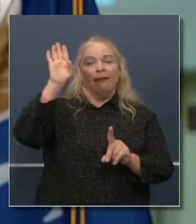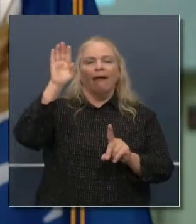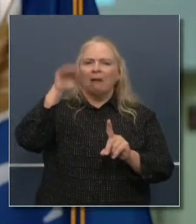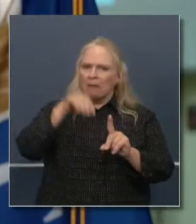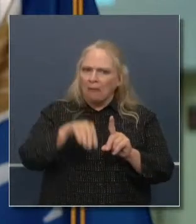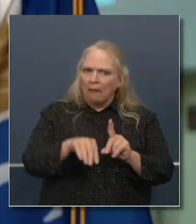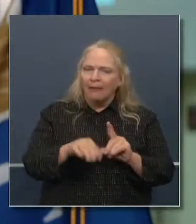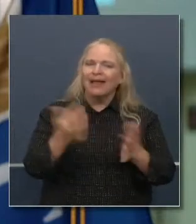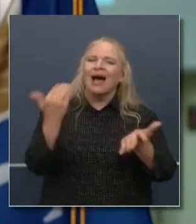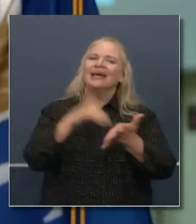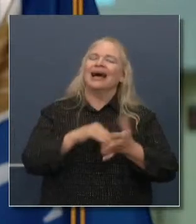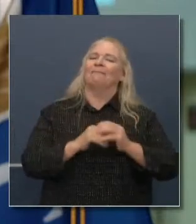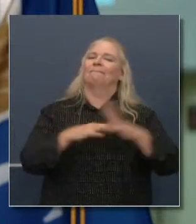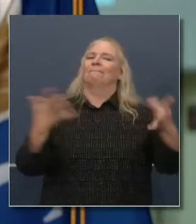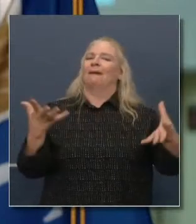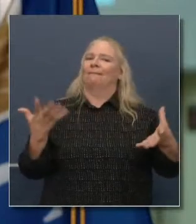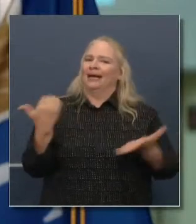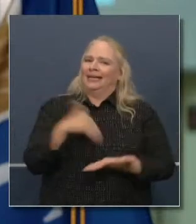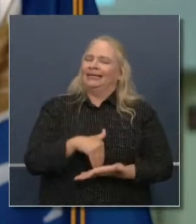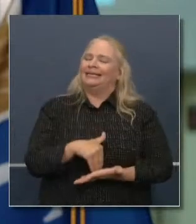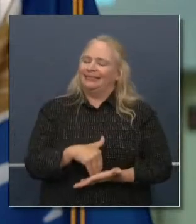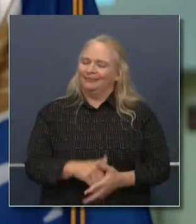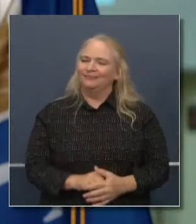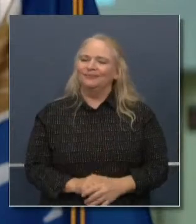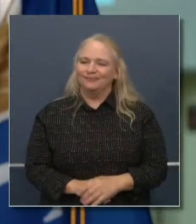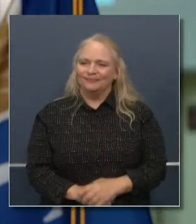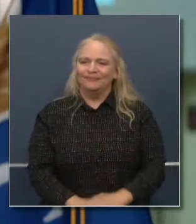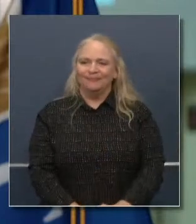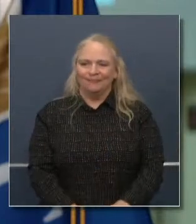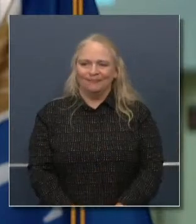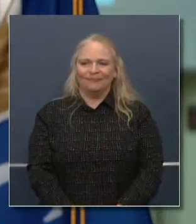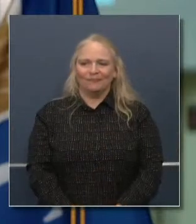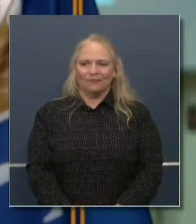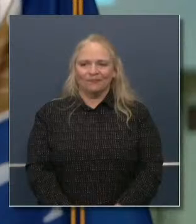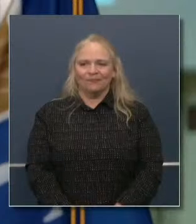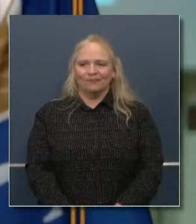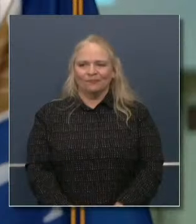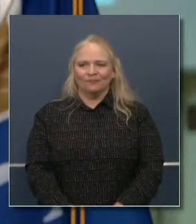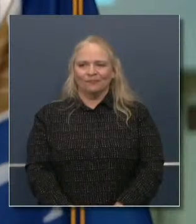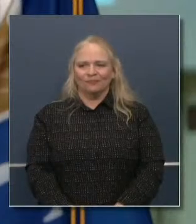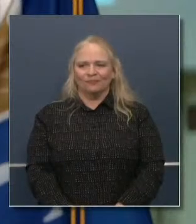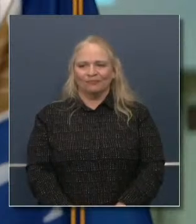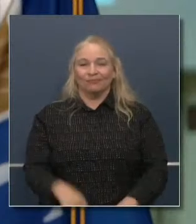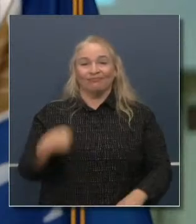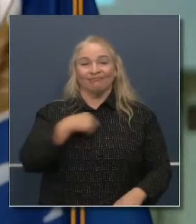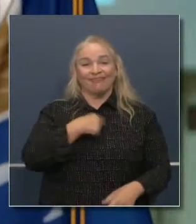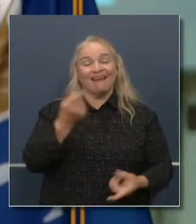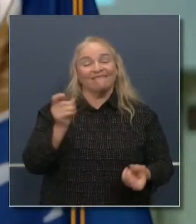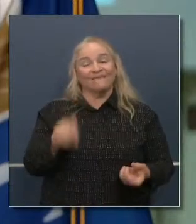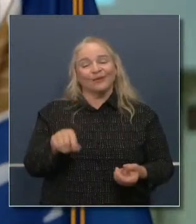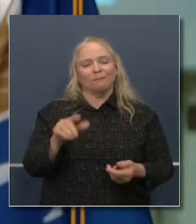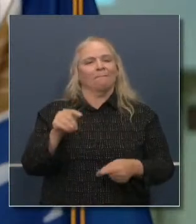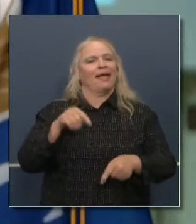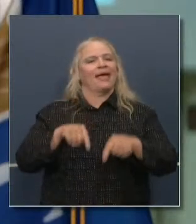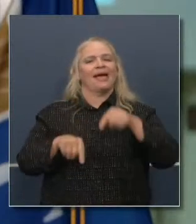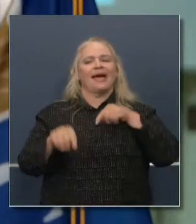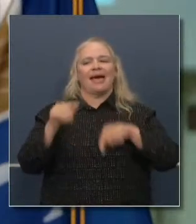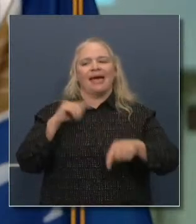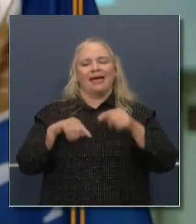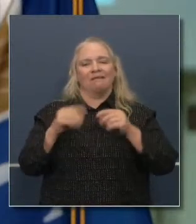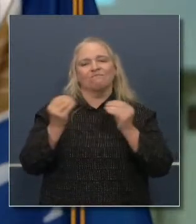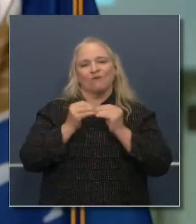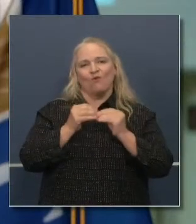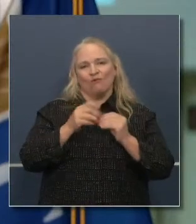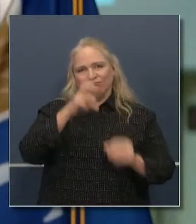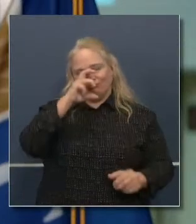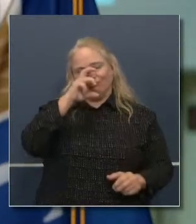being utilized a little bit more forcefully, continuing to be targeted in those areas on the